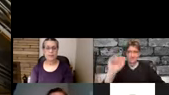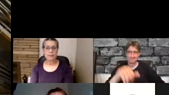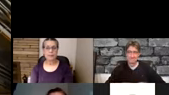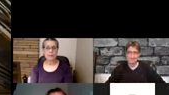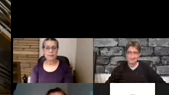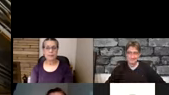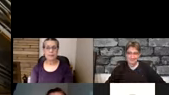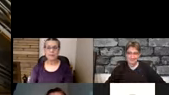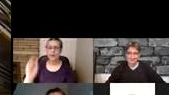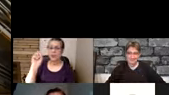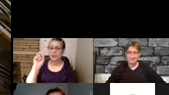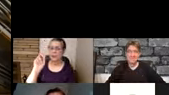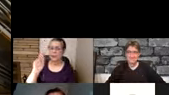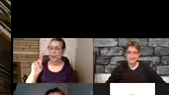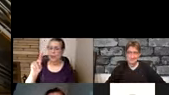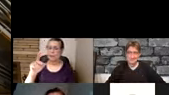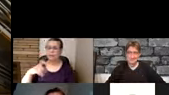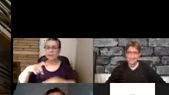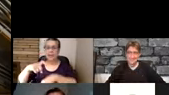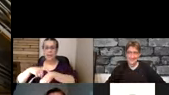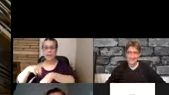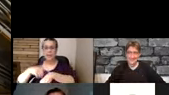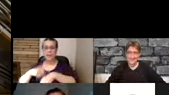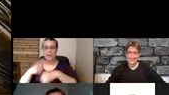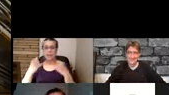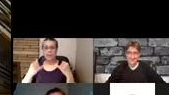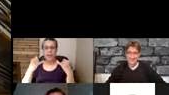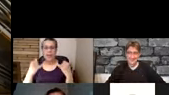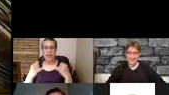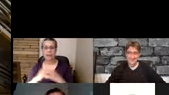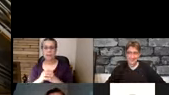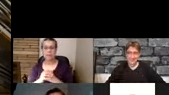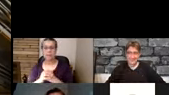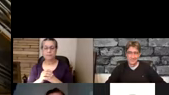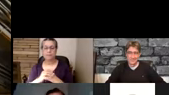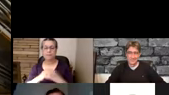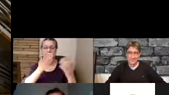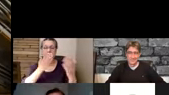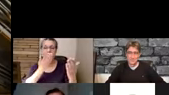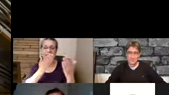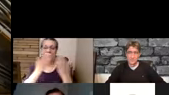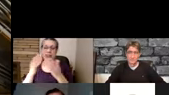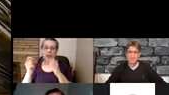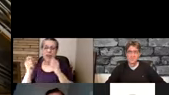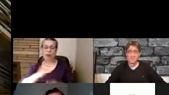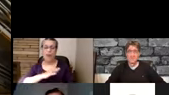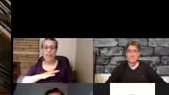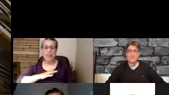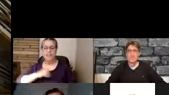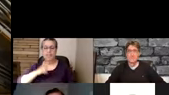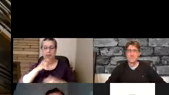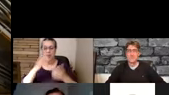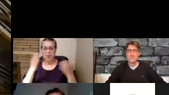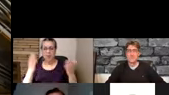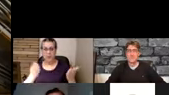Okay, I think at this point in time, I am going to thank all the MBTA staff who are here. I want to thank everybody